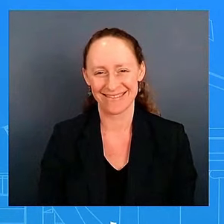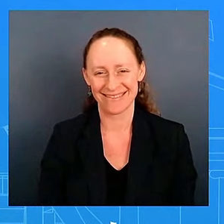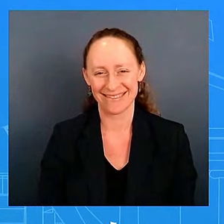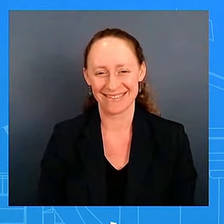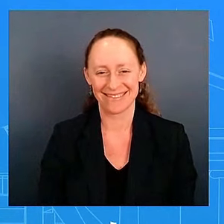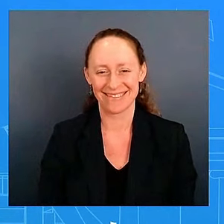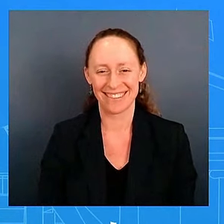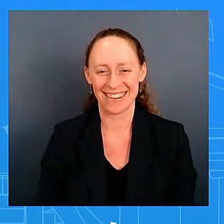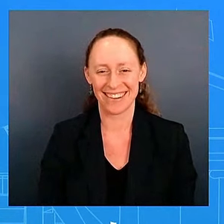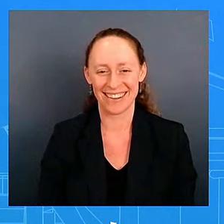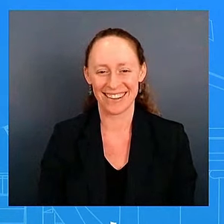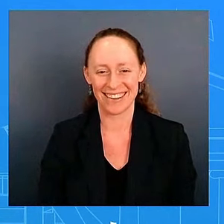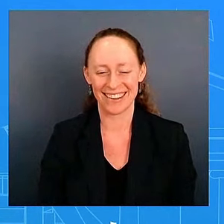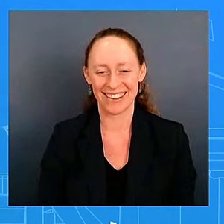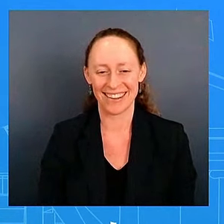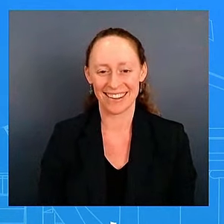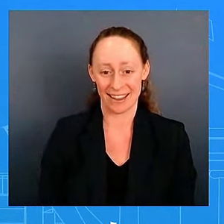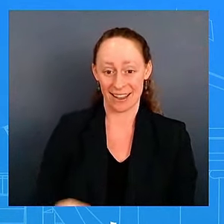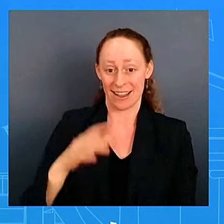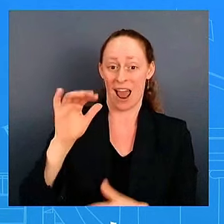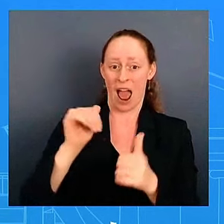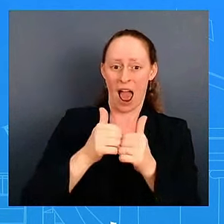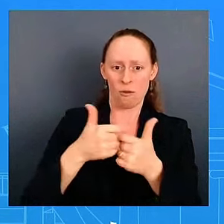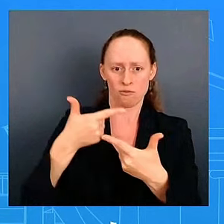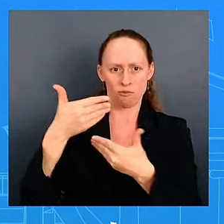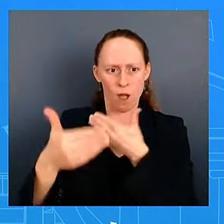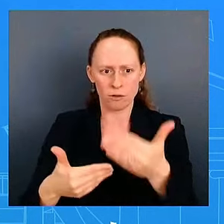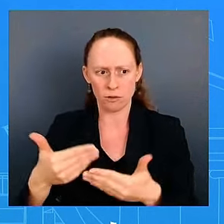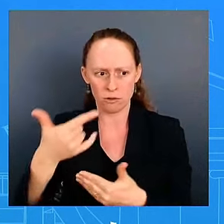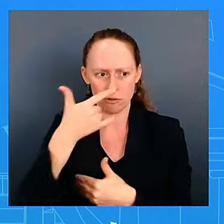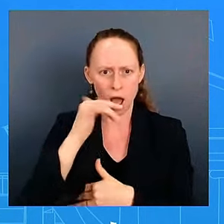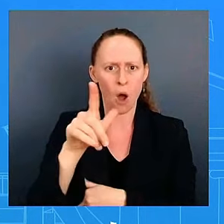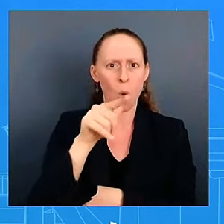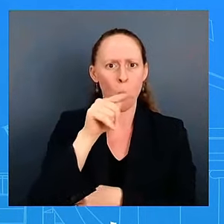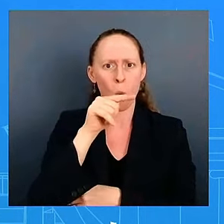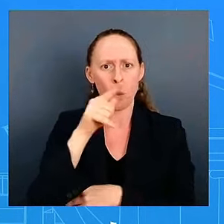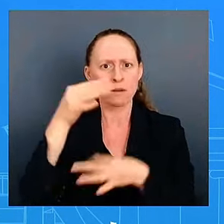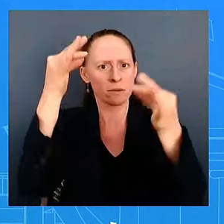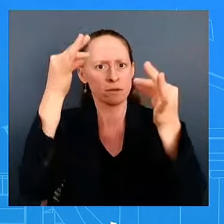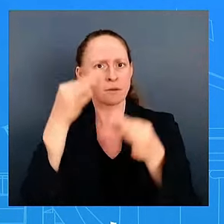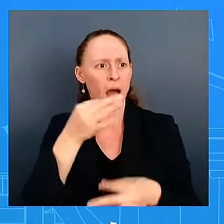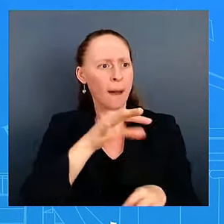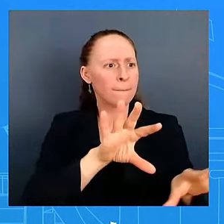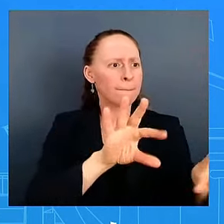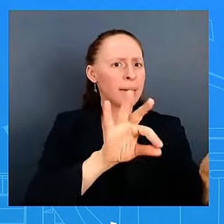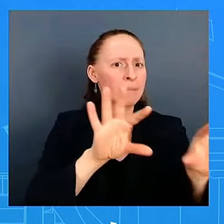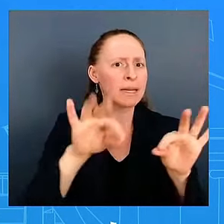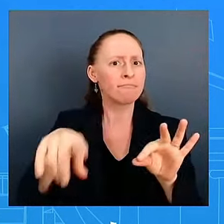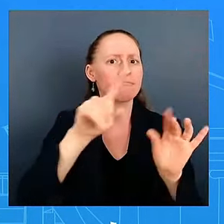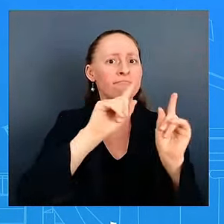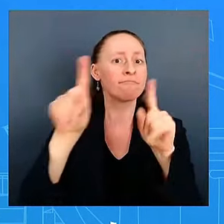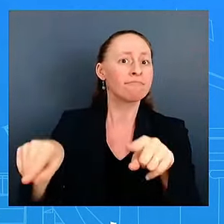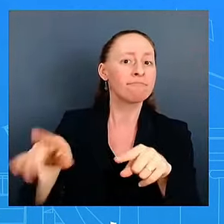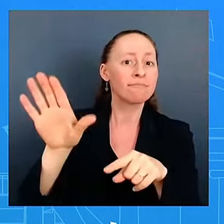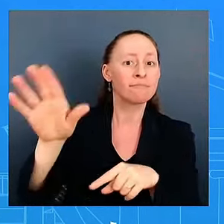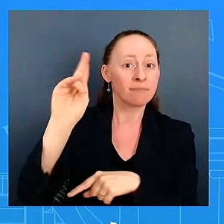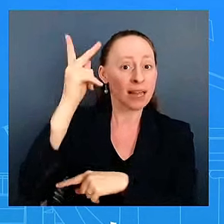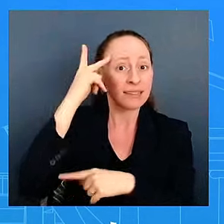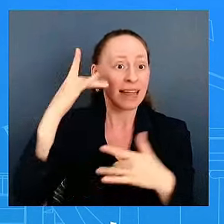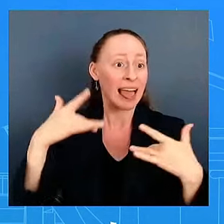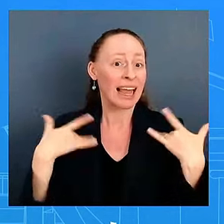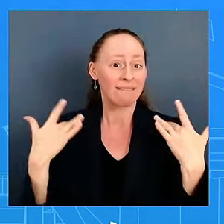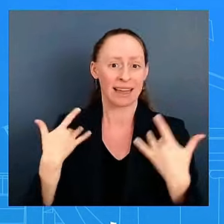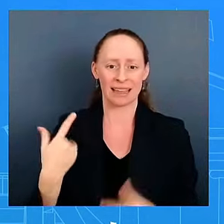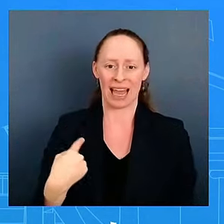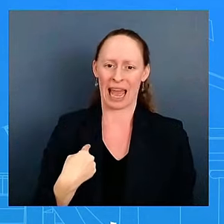how that process works, on who's at these campaign events. So I just want to make that clear because I have to say that from here,